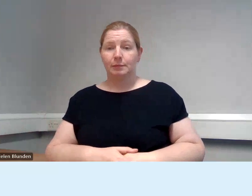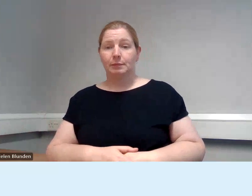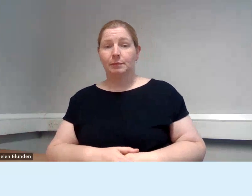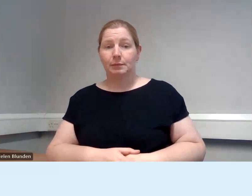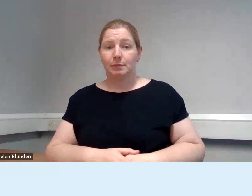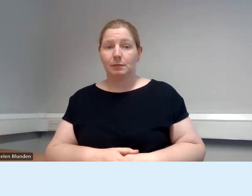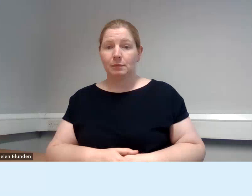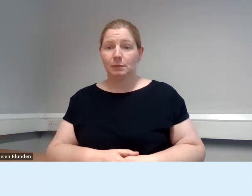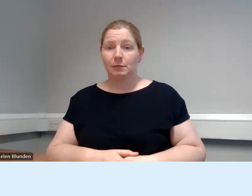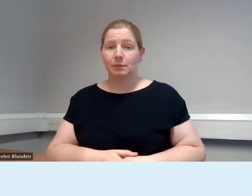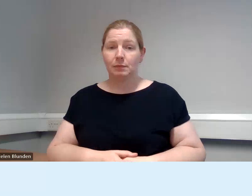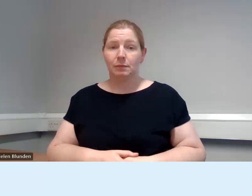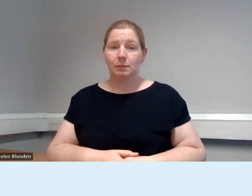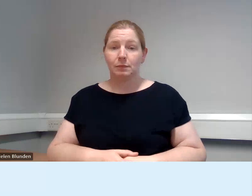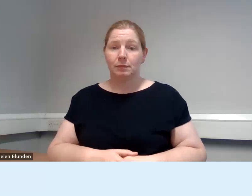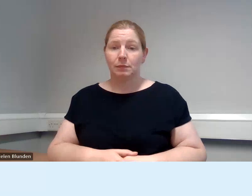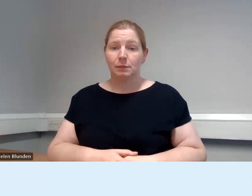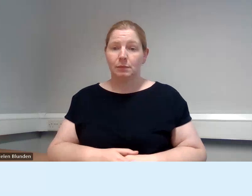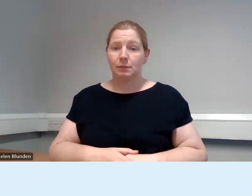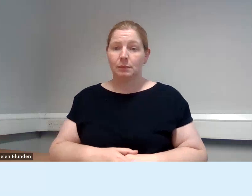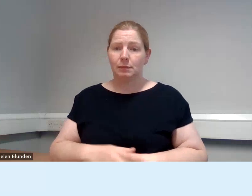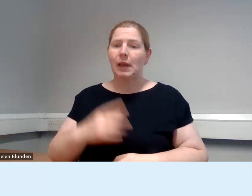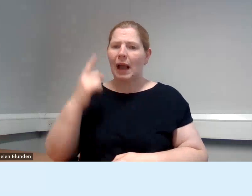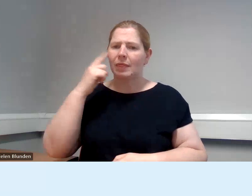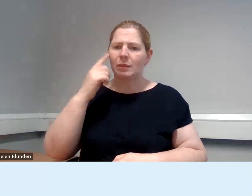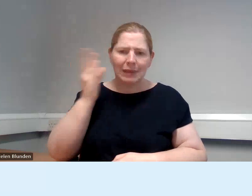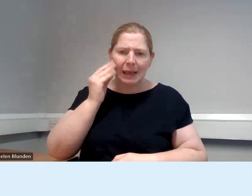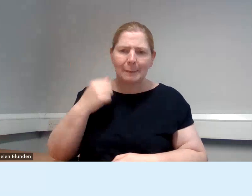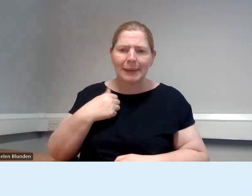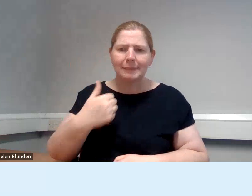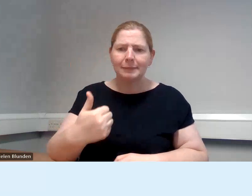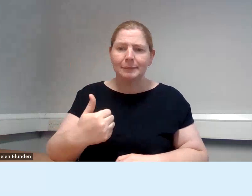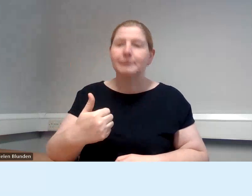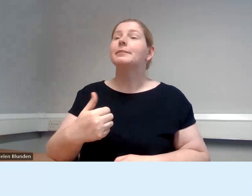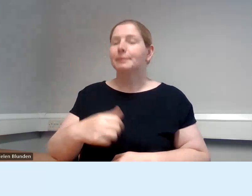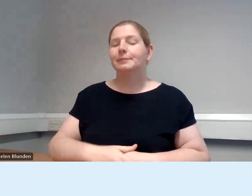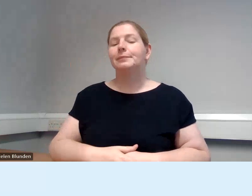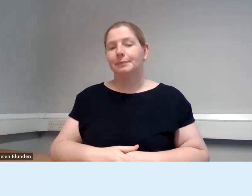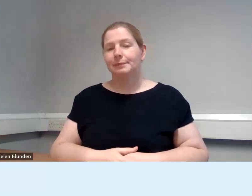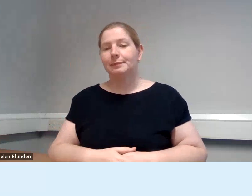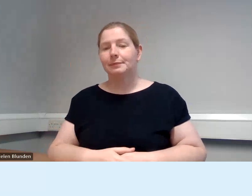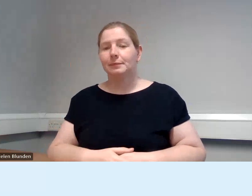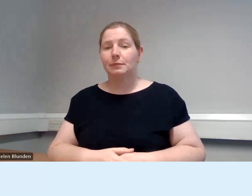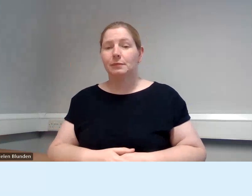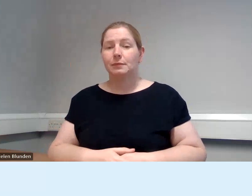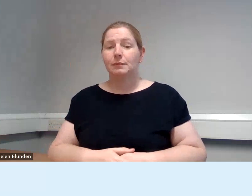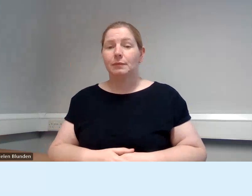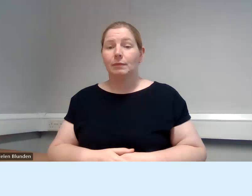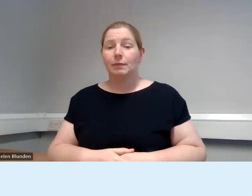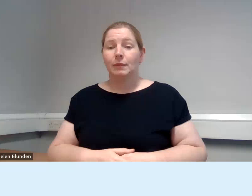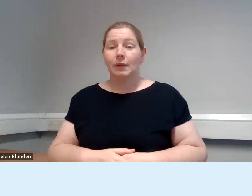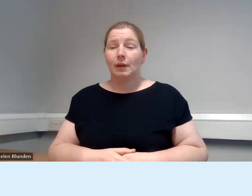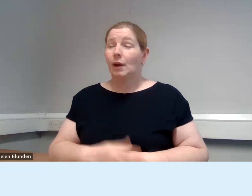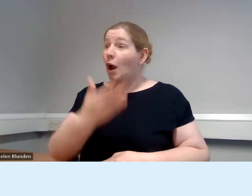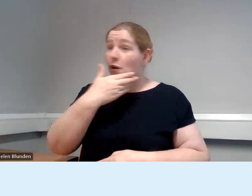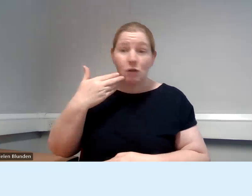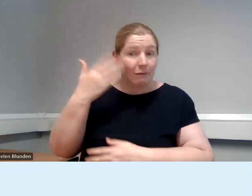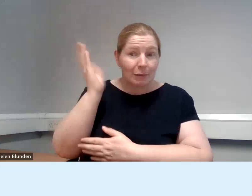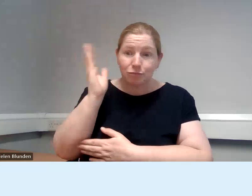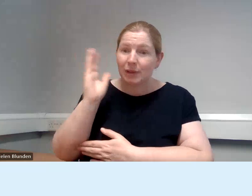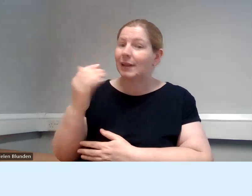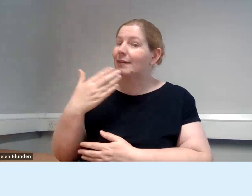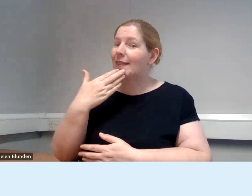to afterwards. I think I am unmuted. Am I? Can you hear me? Yeah, we can hear you. Okay, thank you. Right, thank you. Lovely presentation, Victoria.